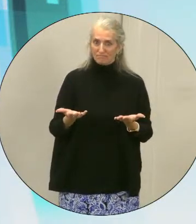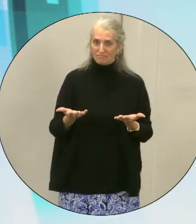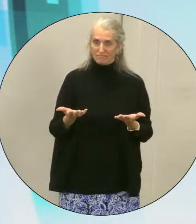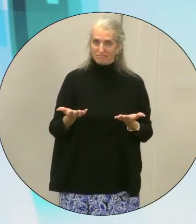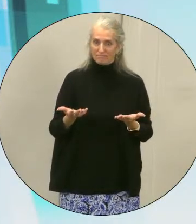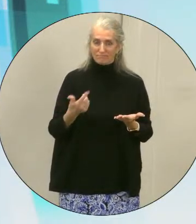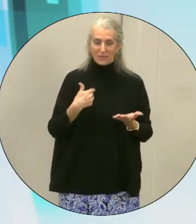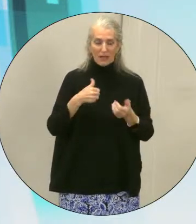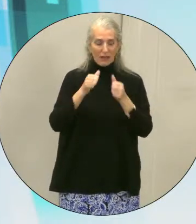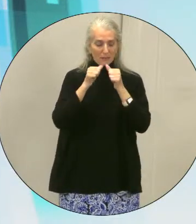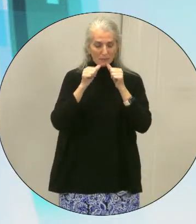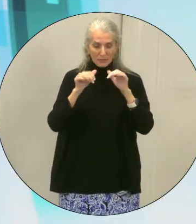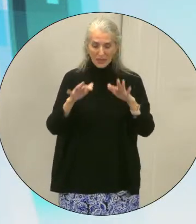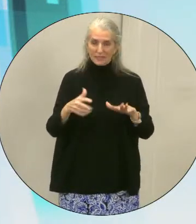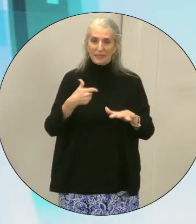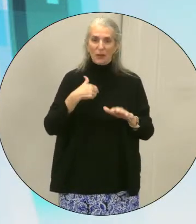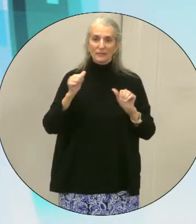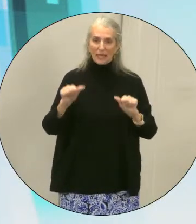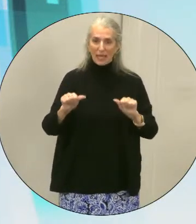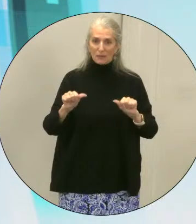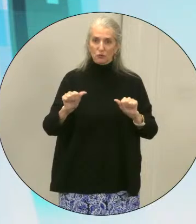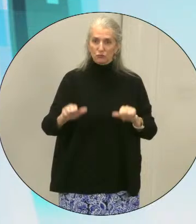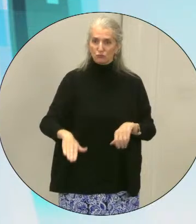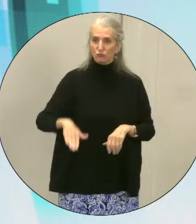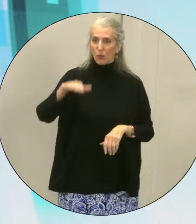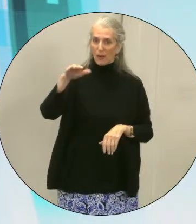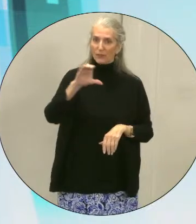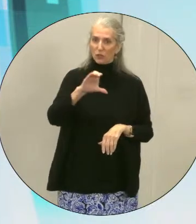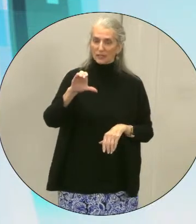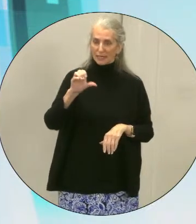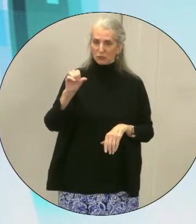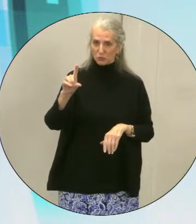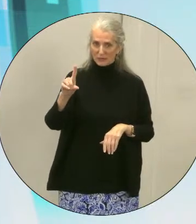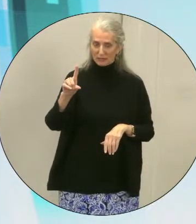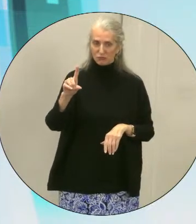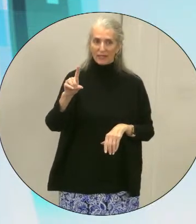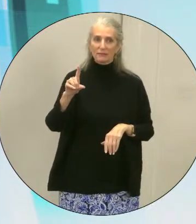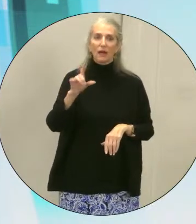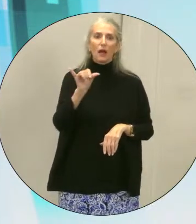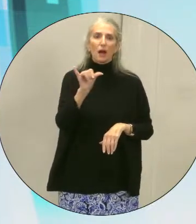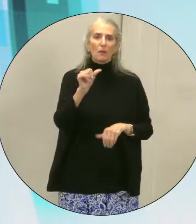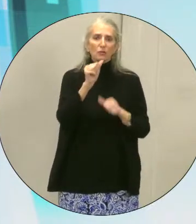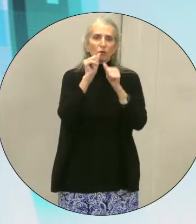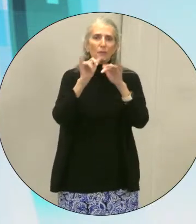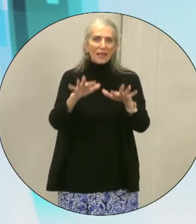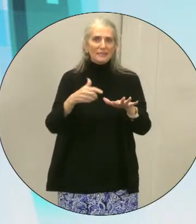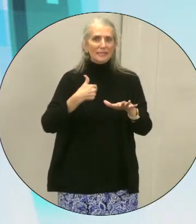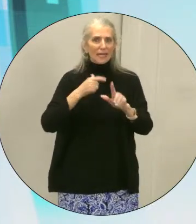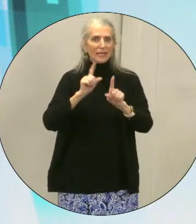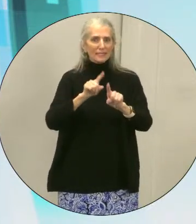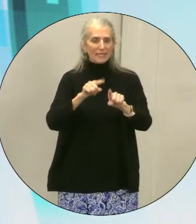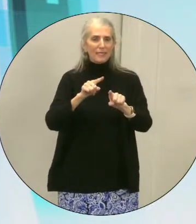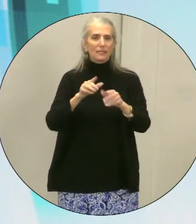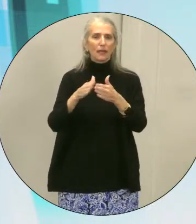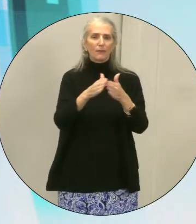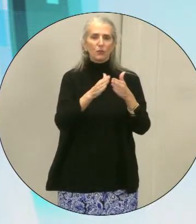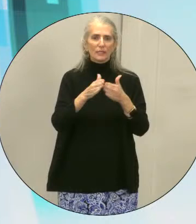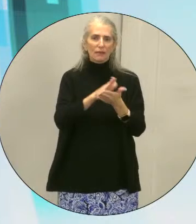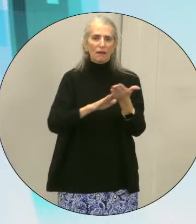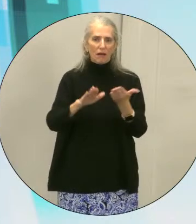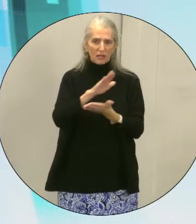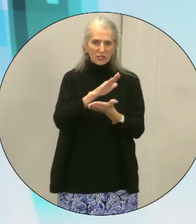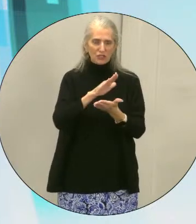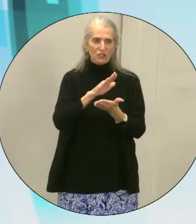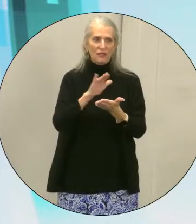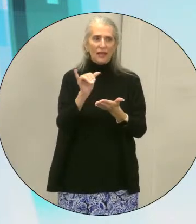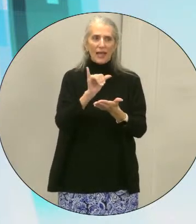I'm blessed that I was able to grow up in the Clark County School District. I'm also blessed that I attended community college